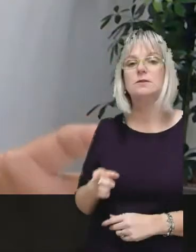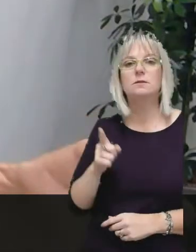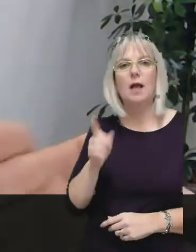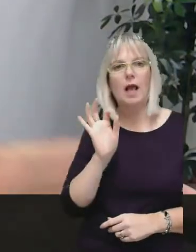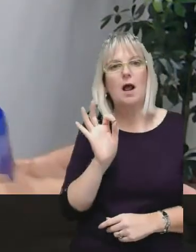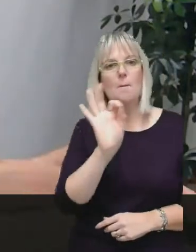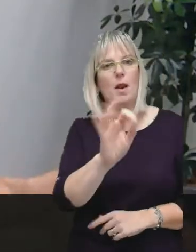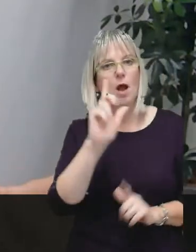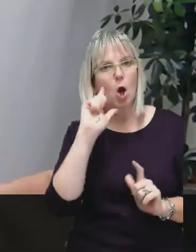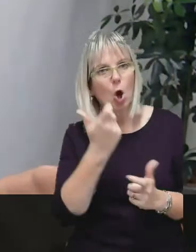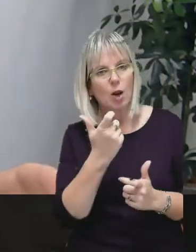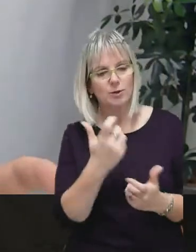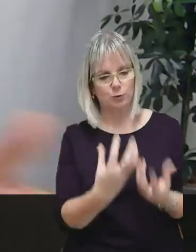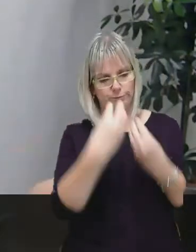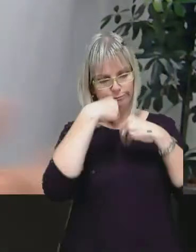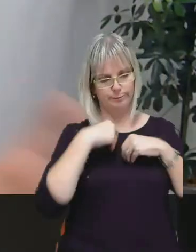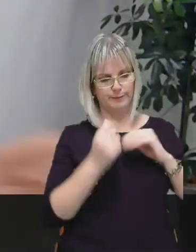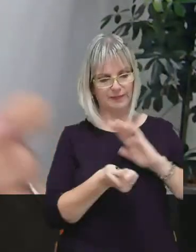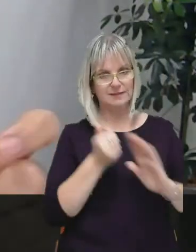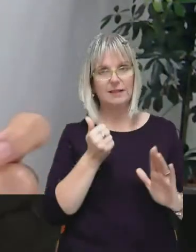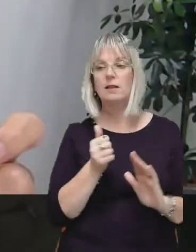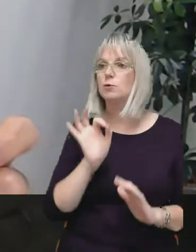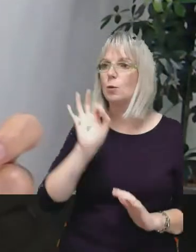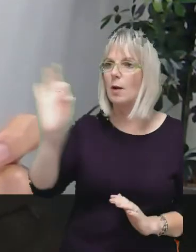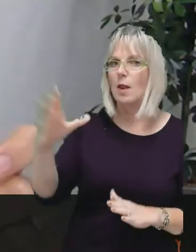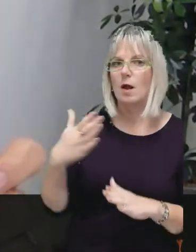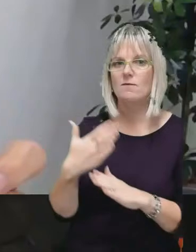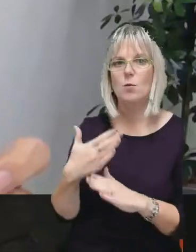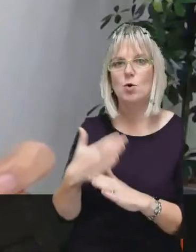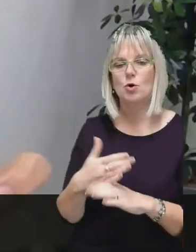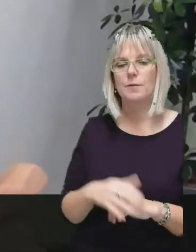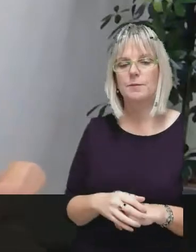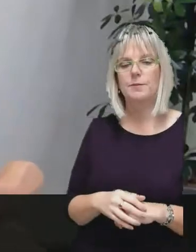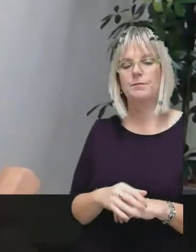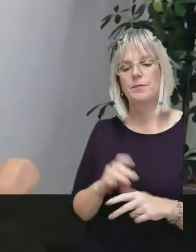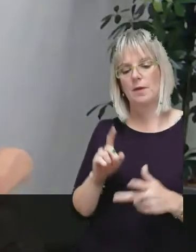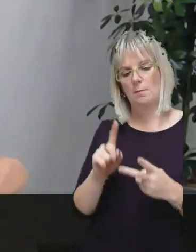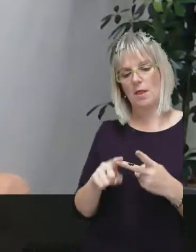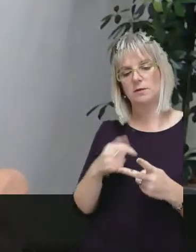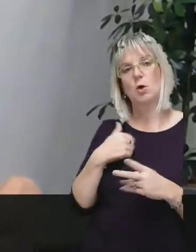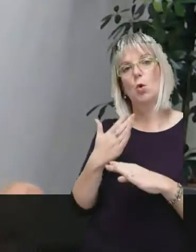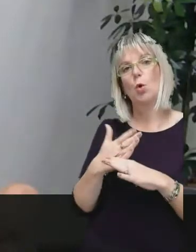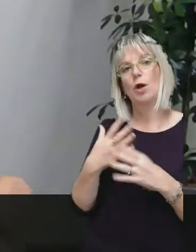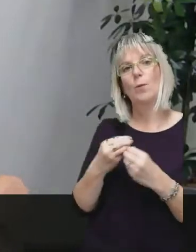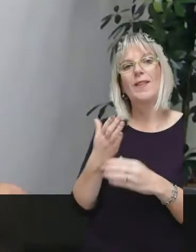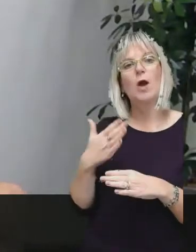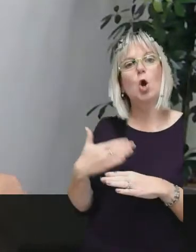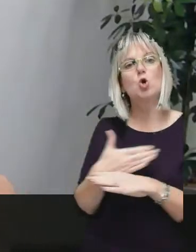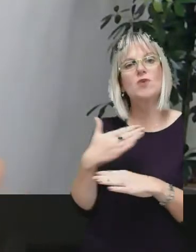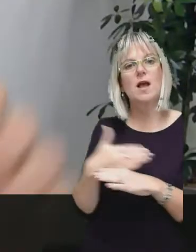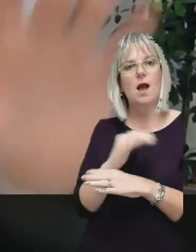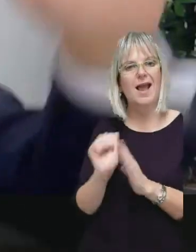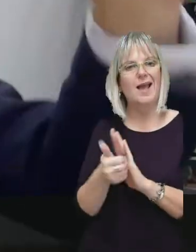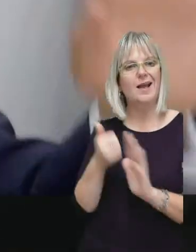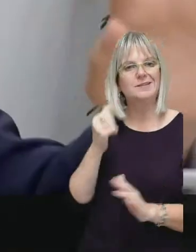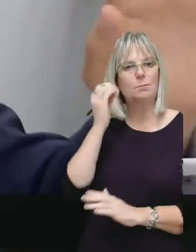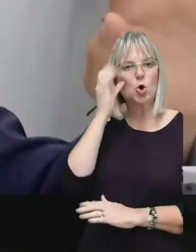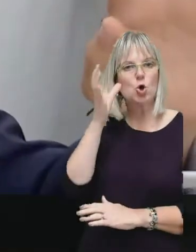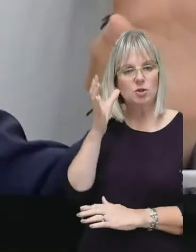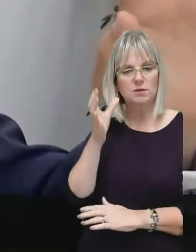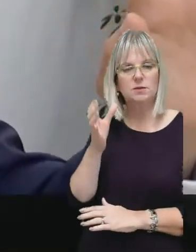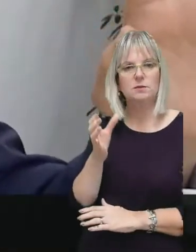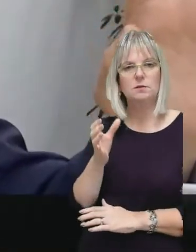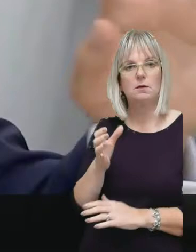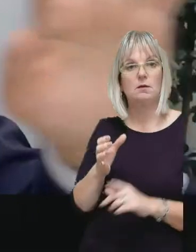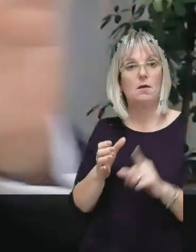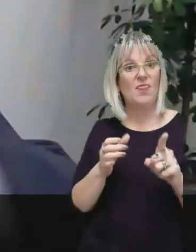with careers experts to link up young people with the jobs that are coming along, because there may be jobs over here, you're available here, and it just takes